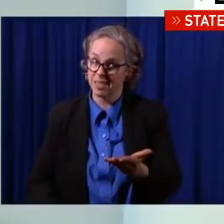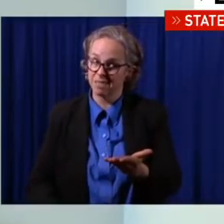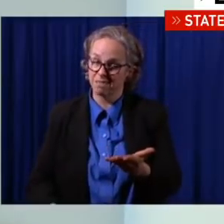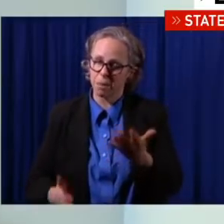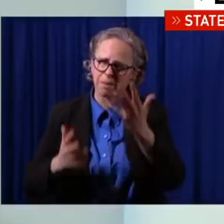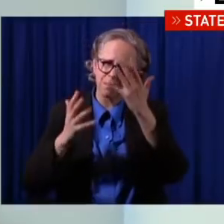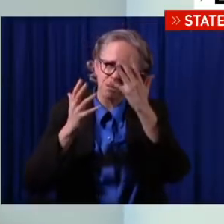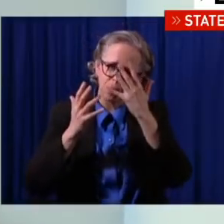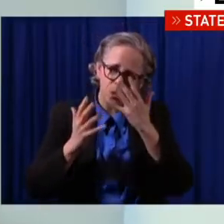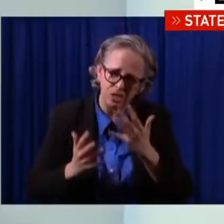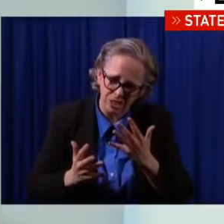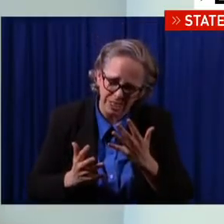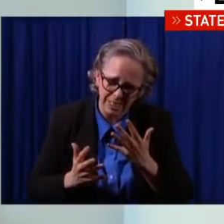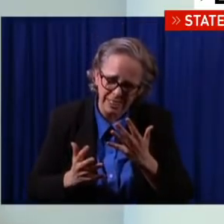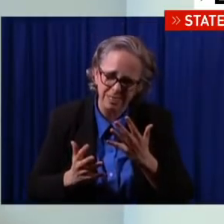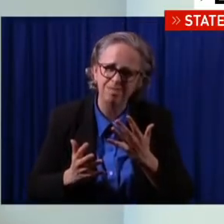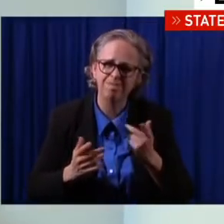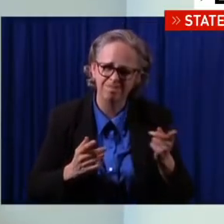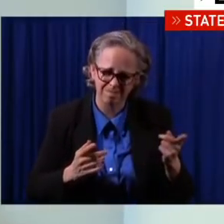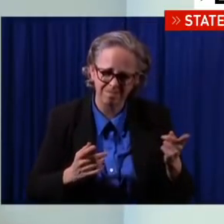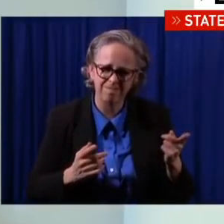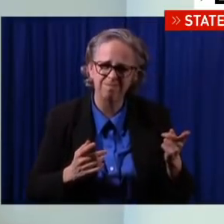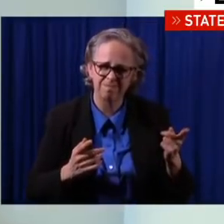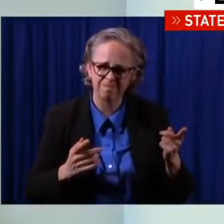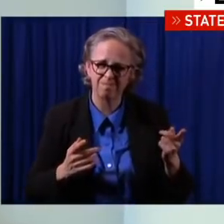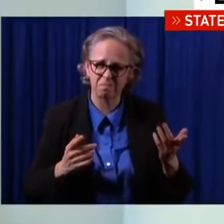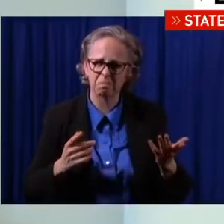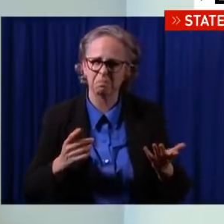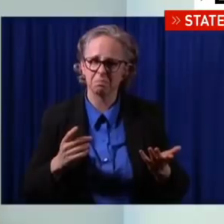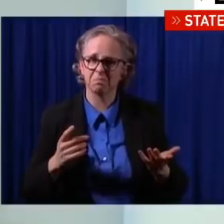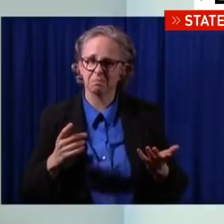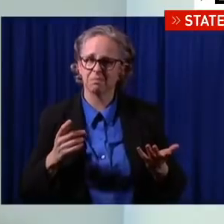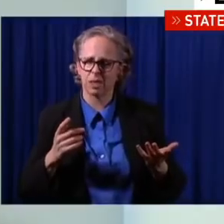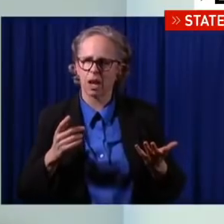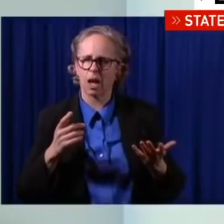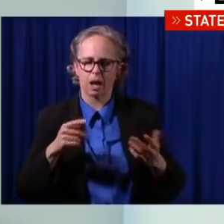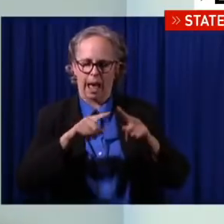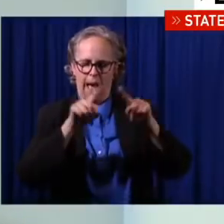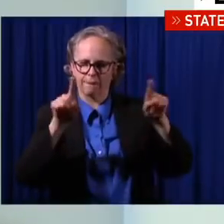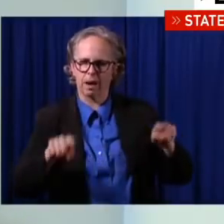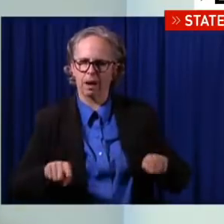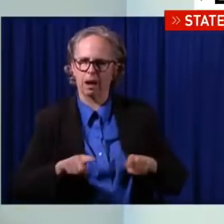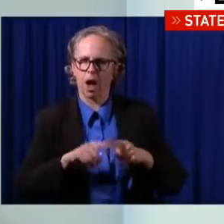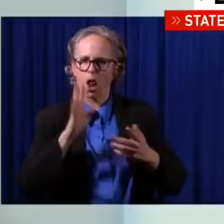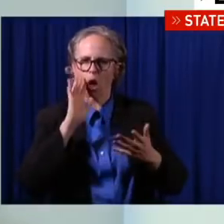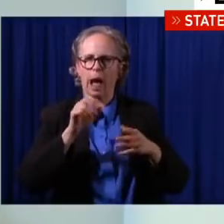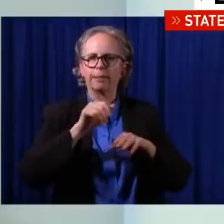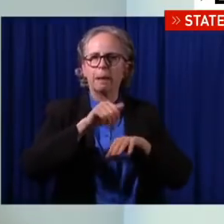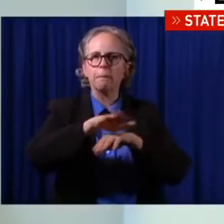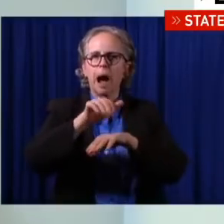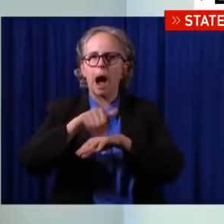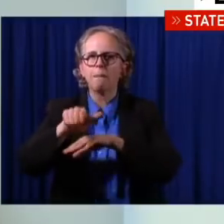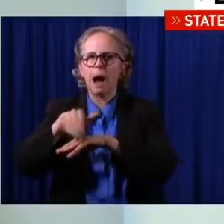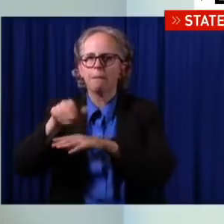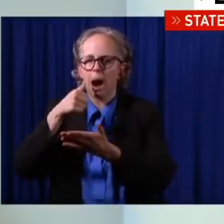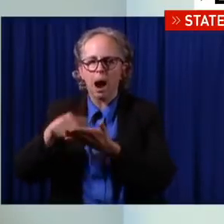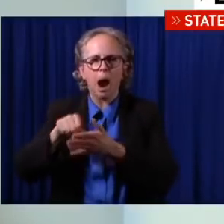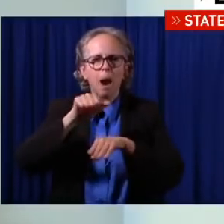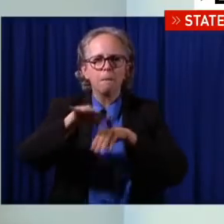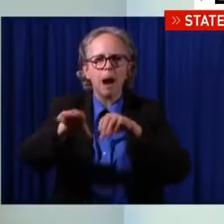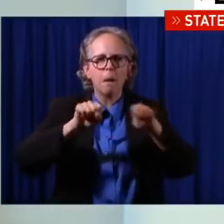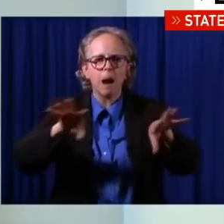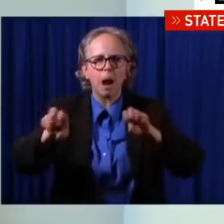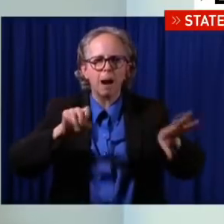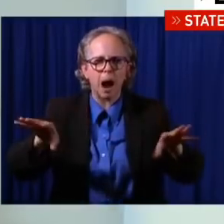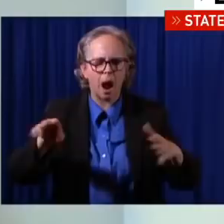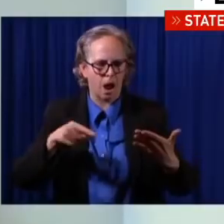that official-looking notices are going out claiming to be from the government that say you've